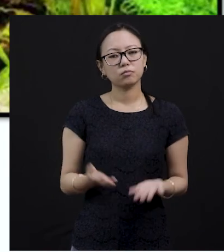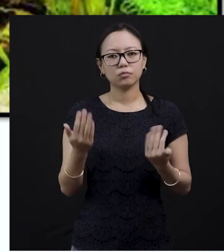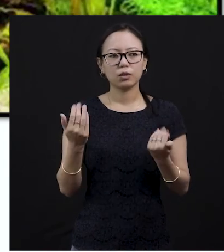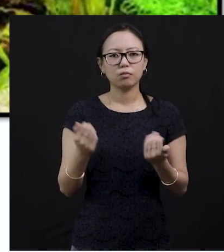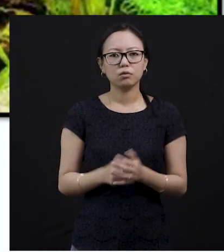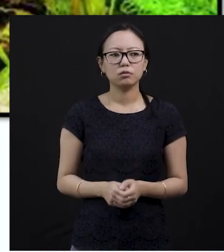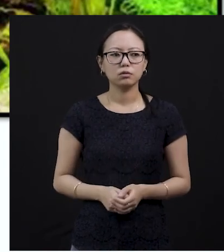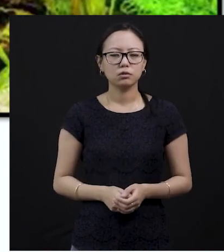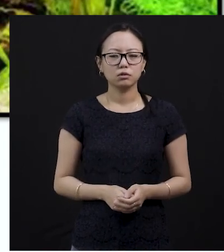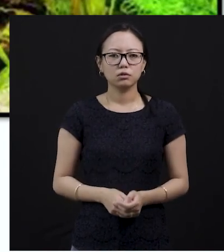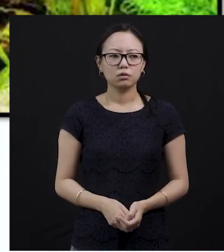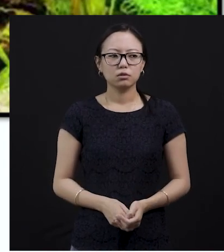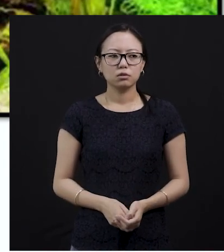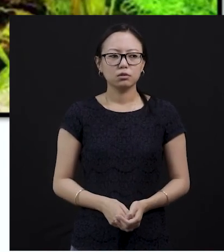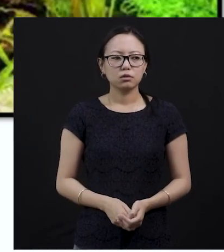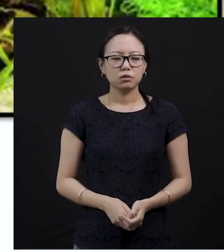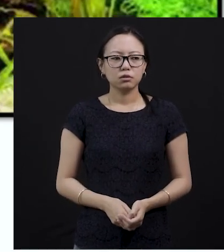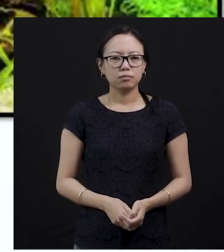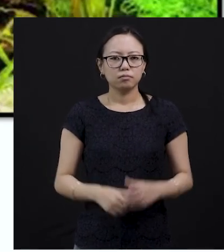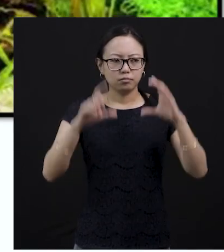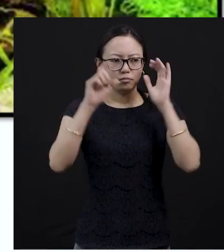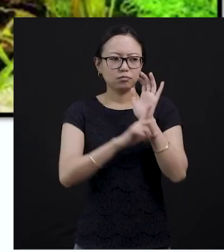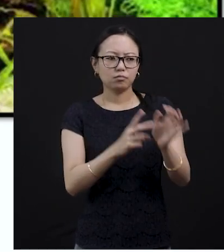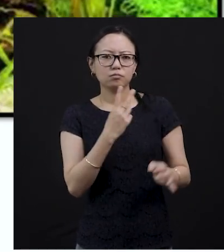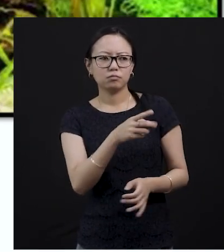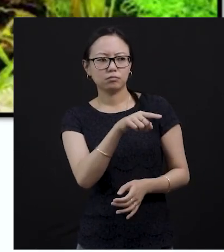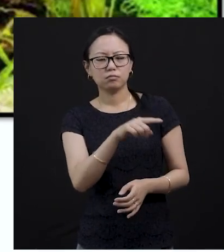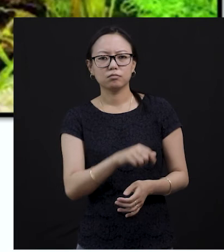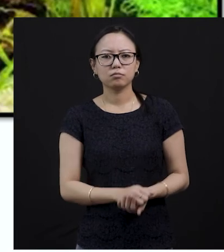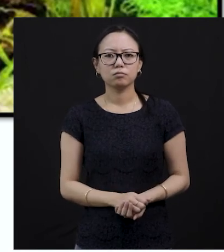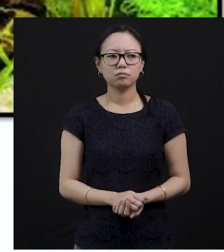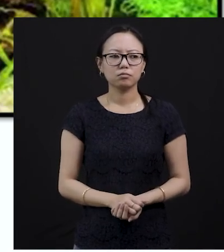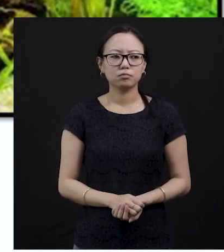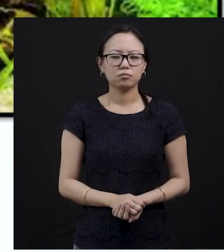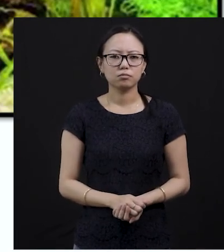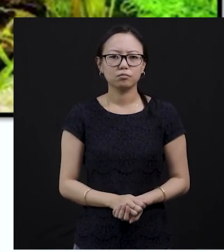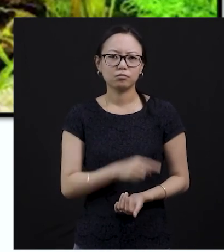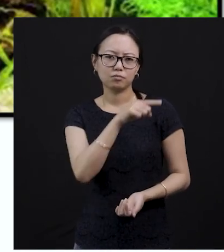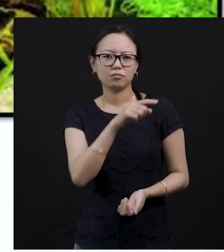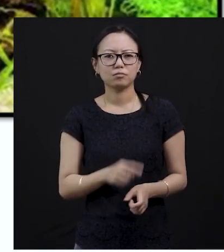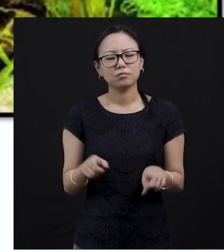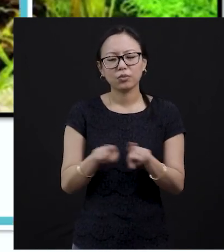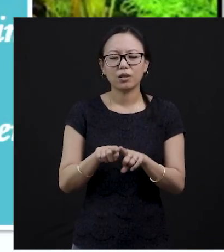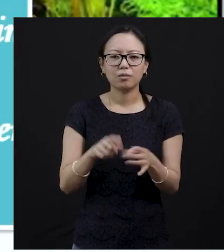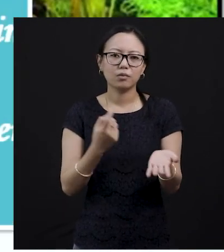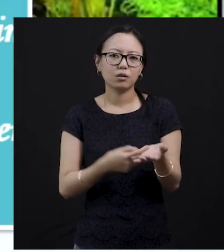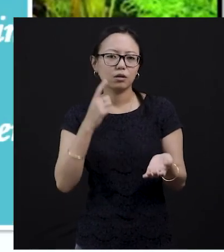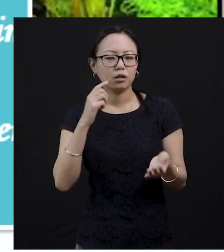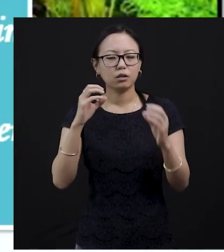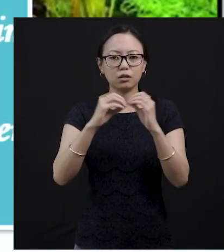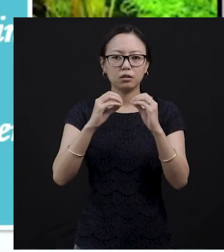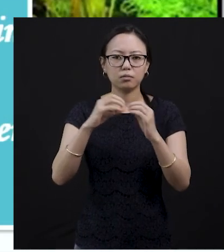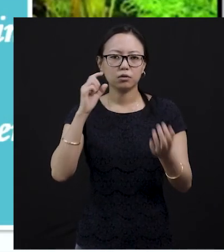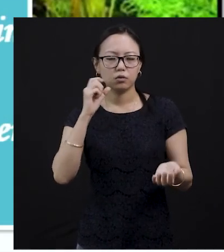get destroyed by the current of the water, right? See this? Yes, like ribbons, isn't it? Why they